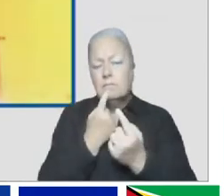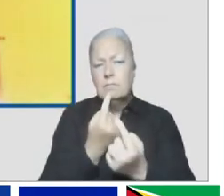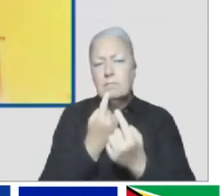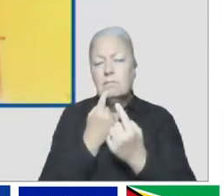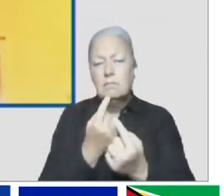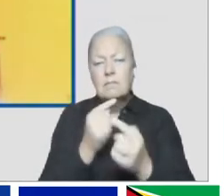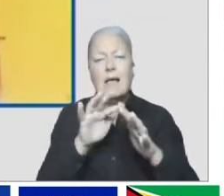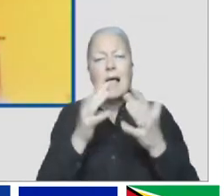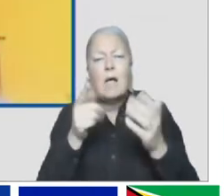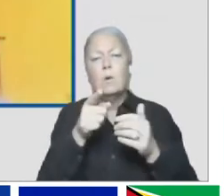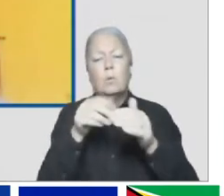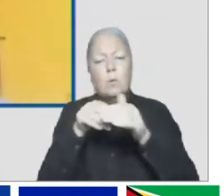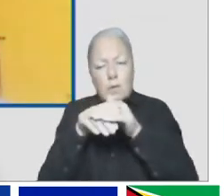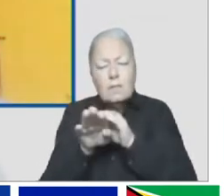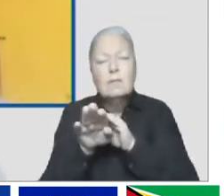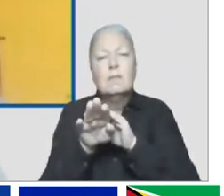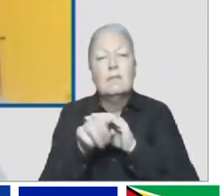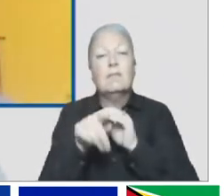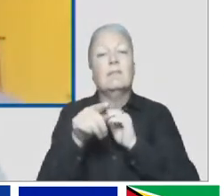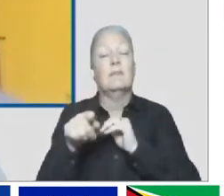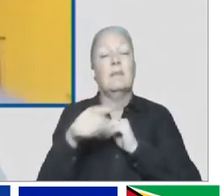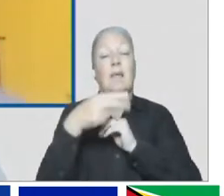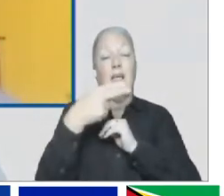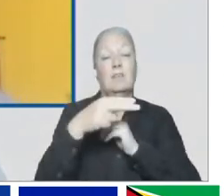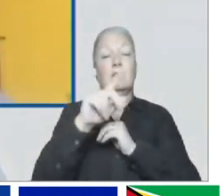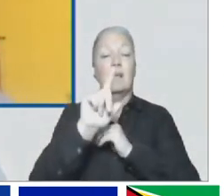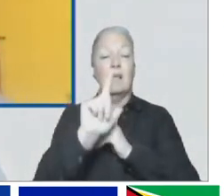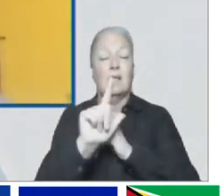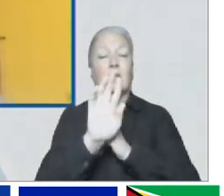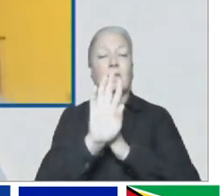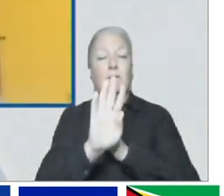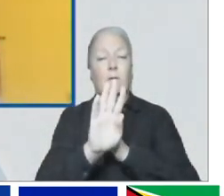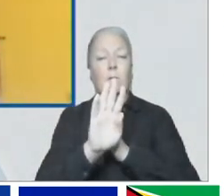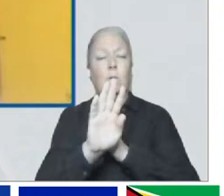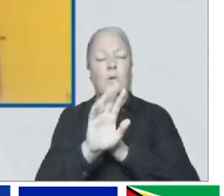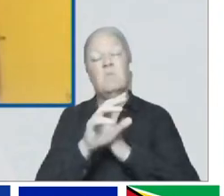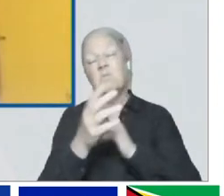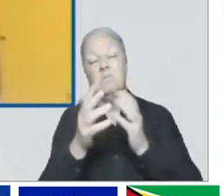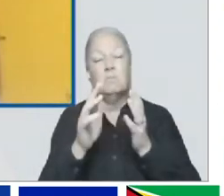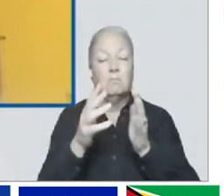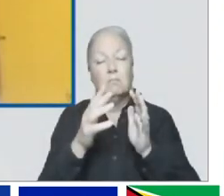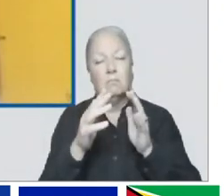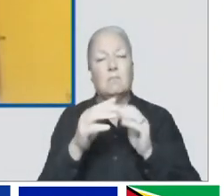is HL for either upper caps or lower caps.